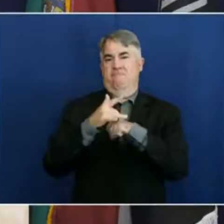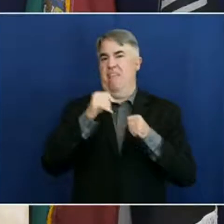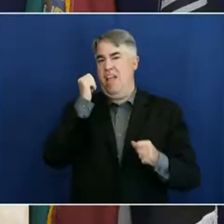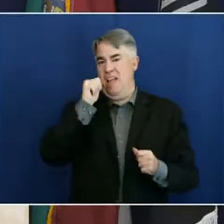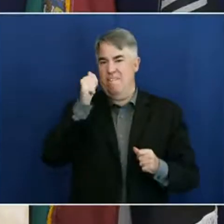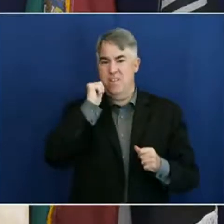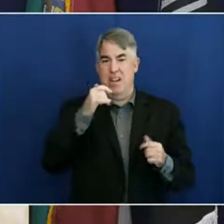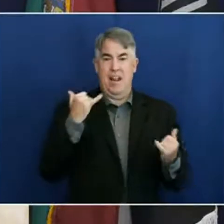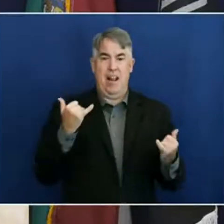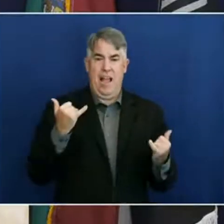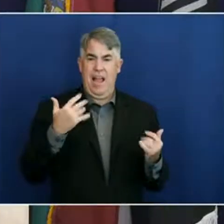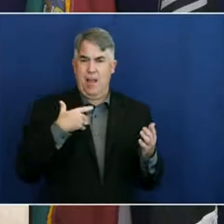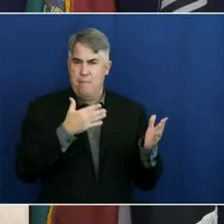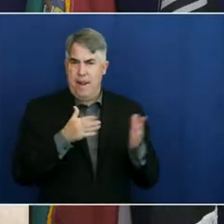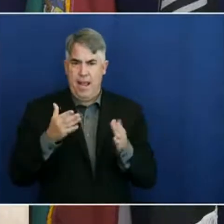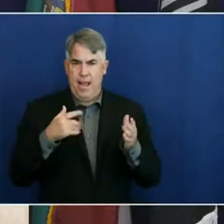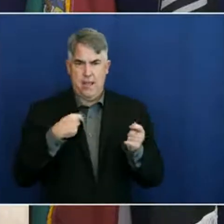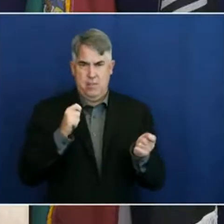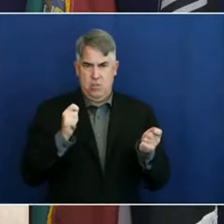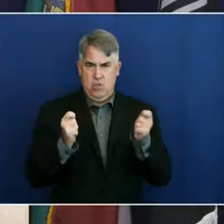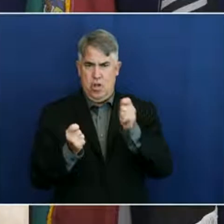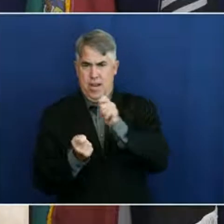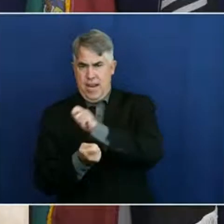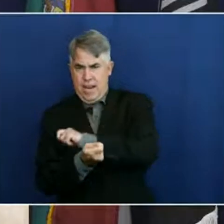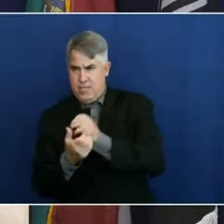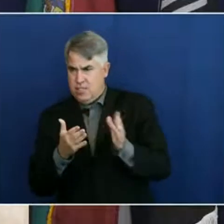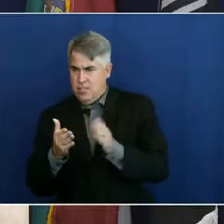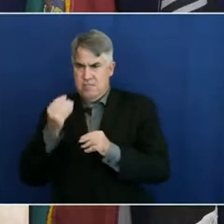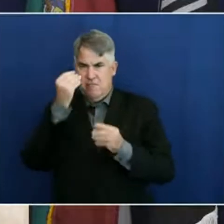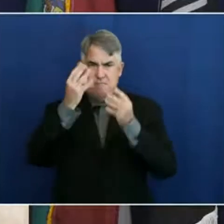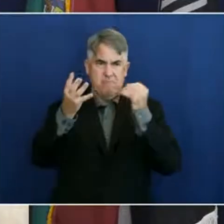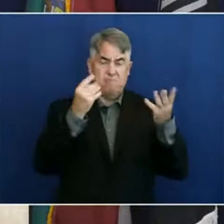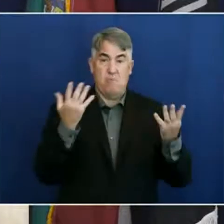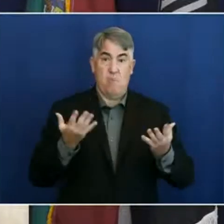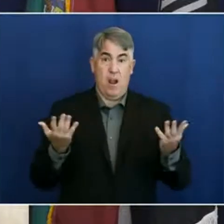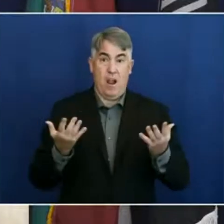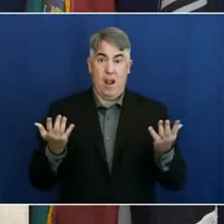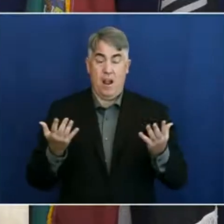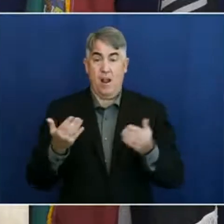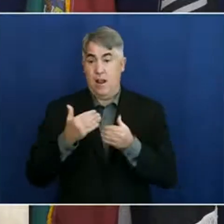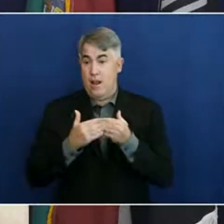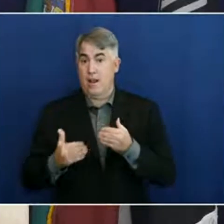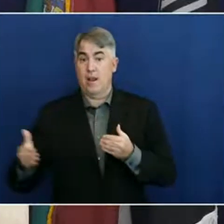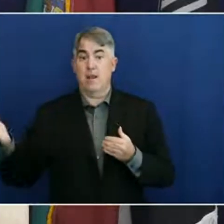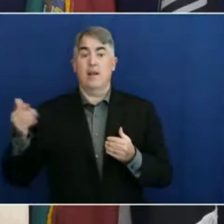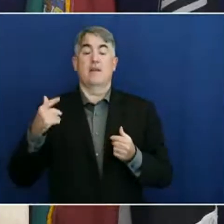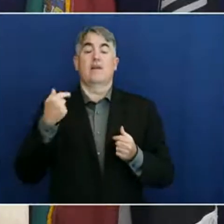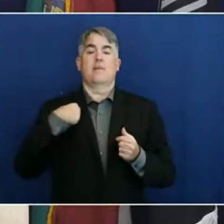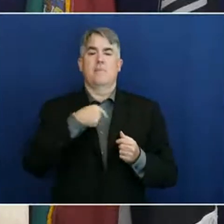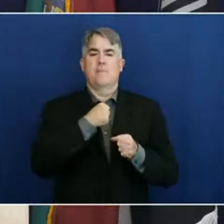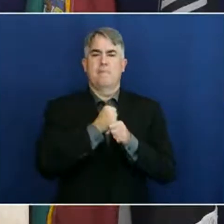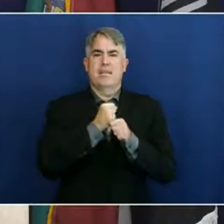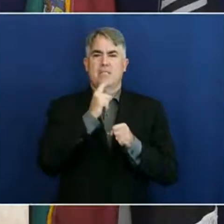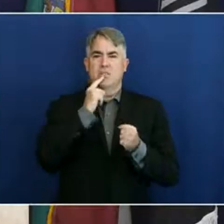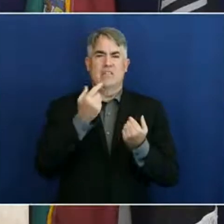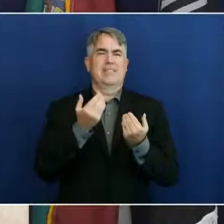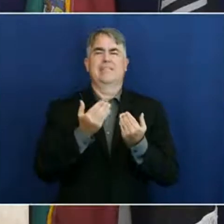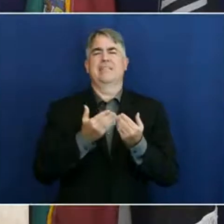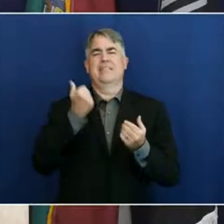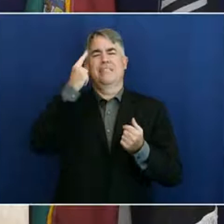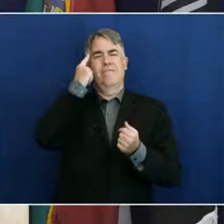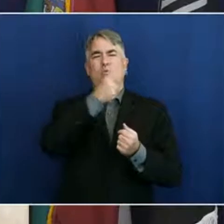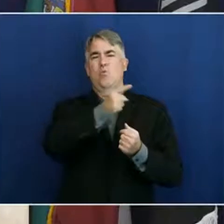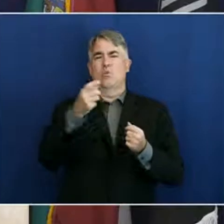adjust and pivot our approach as we administer vaccines to work to make them more convenient, to make them a little